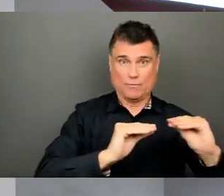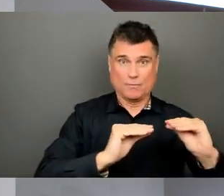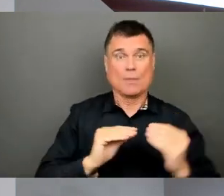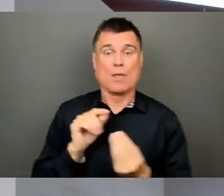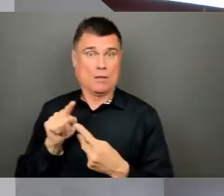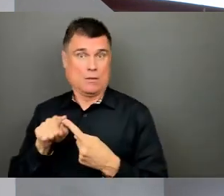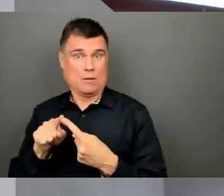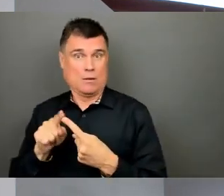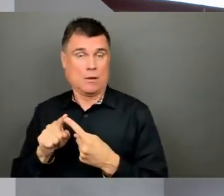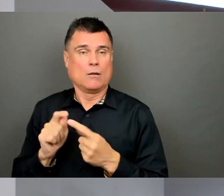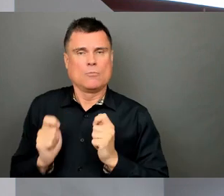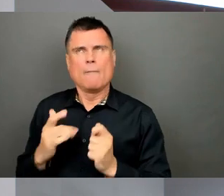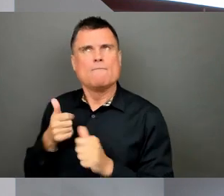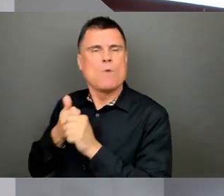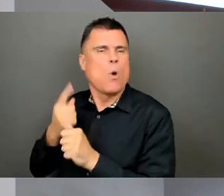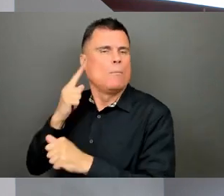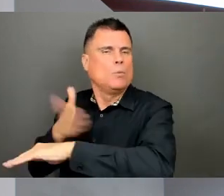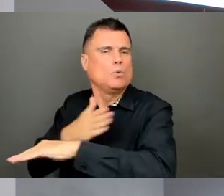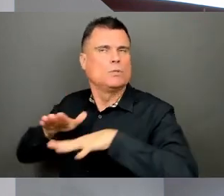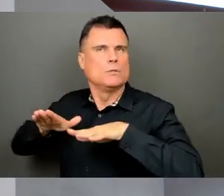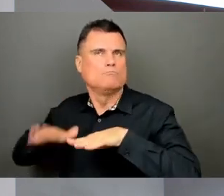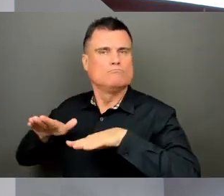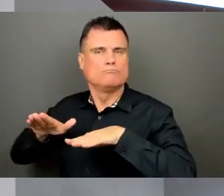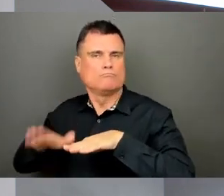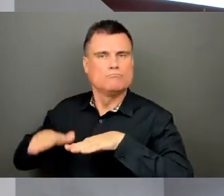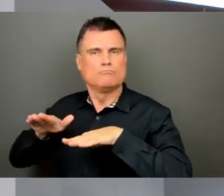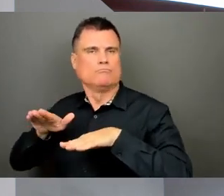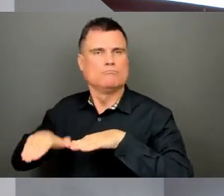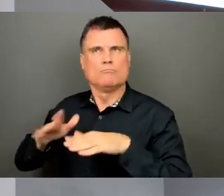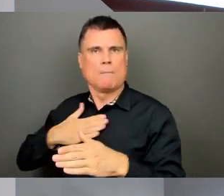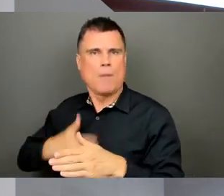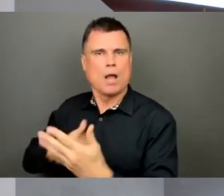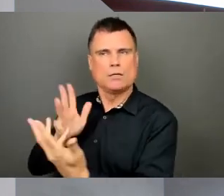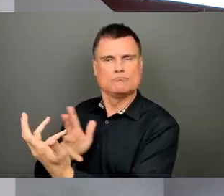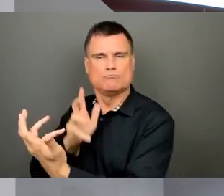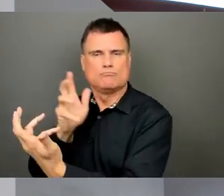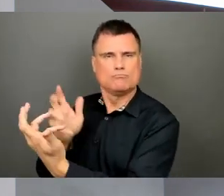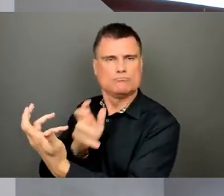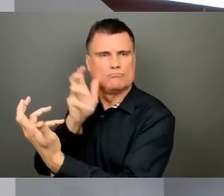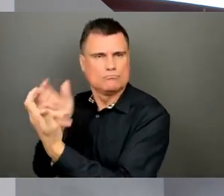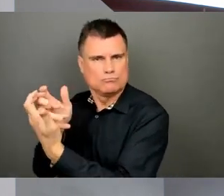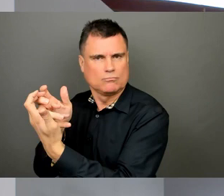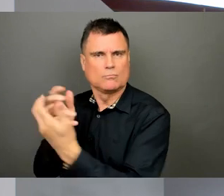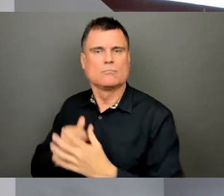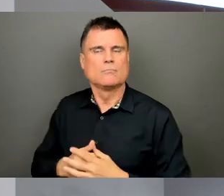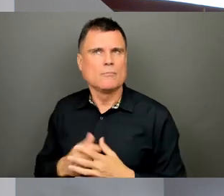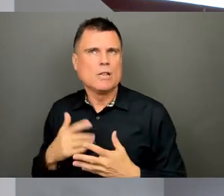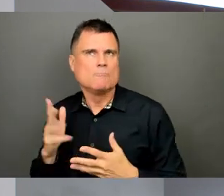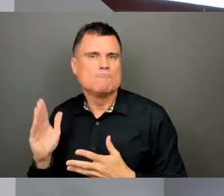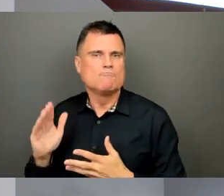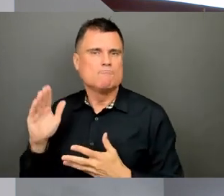moves later. So we're going to be listening to the beat of the song. We're going to try to match the tempo, which is the timing of the song, and we're going to put those two things